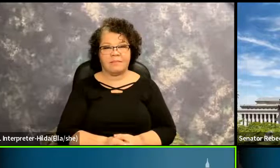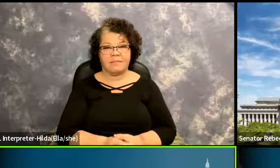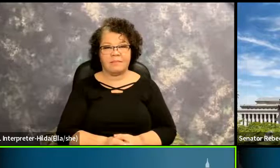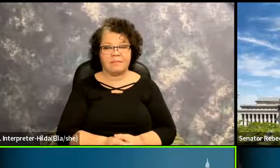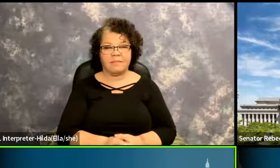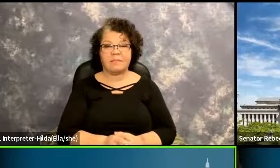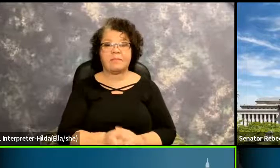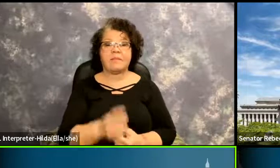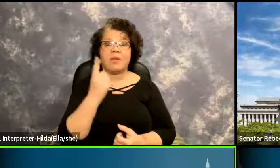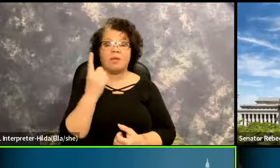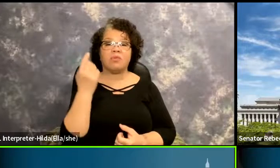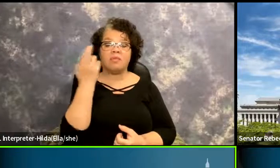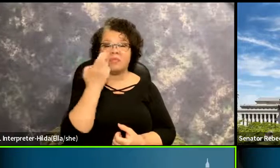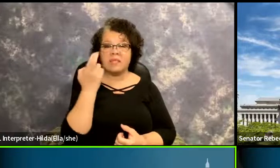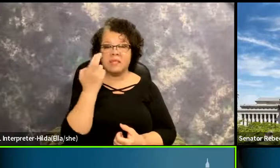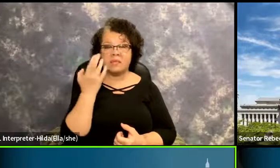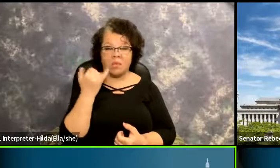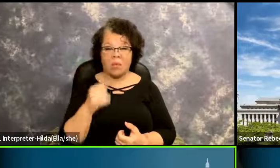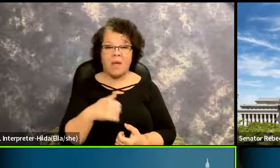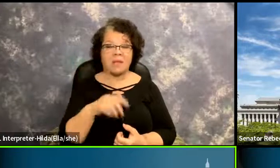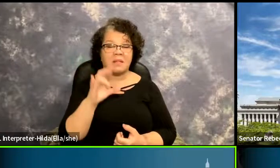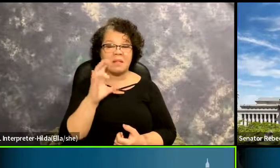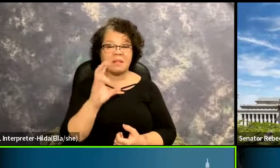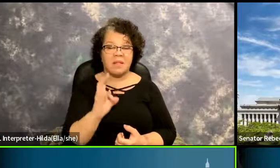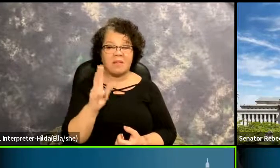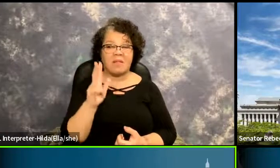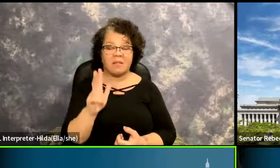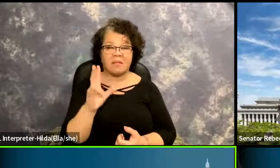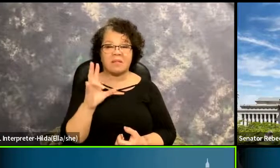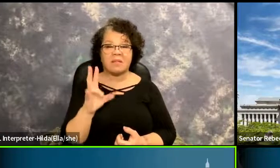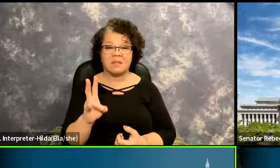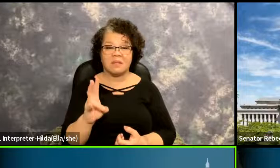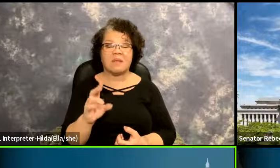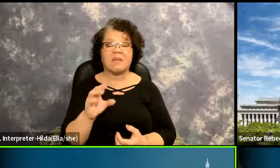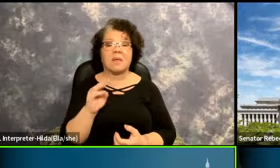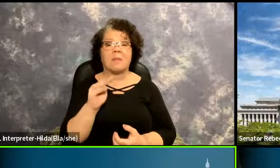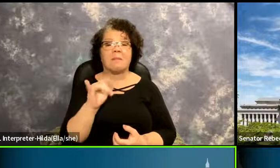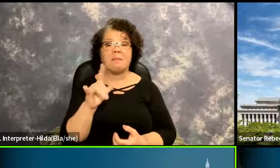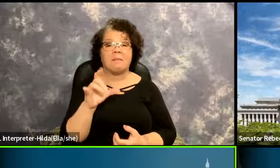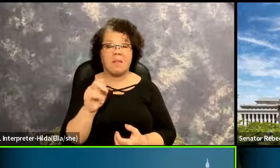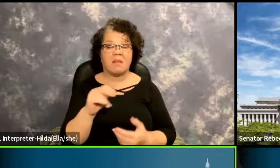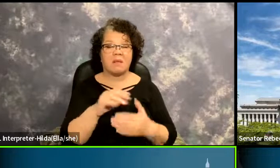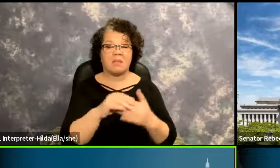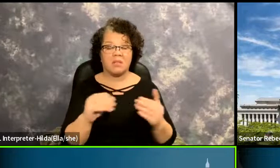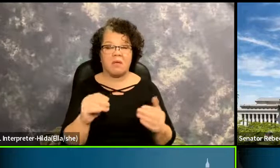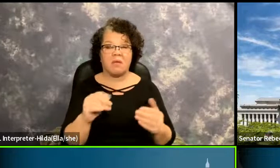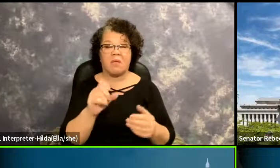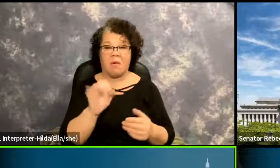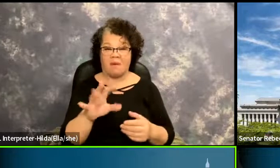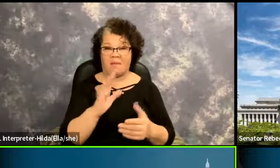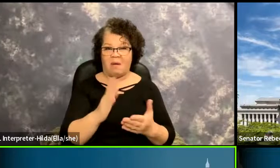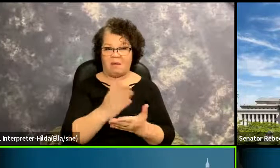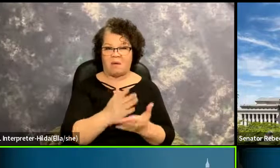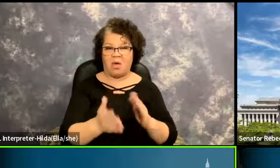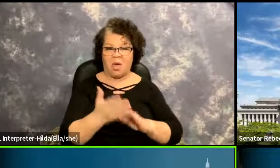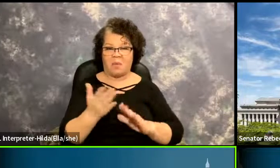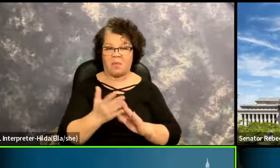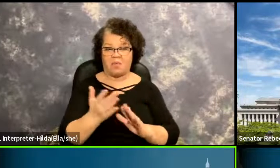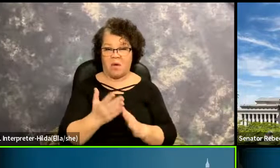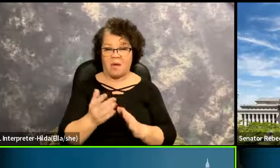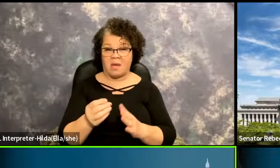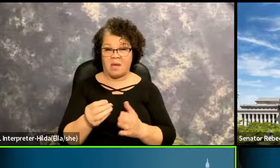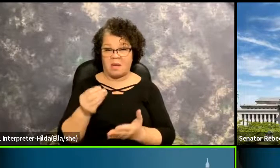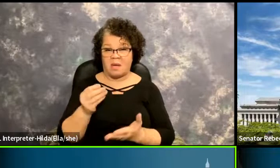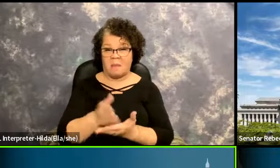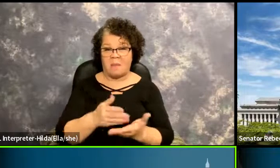One of the reasons that $737 million of the operating budget was transferred to